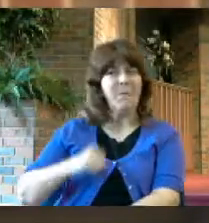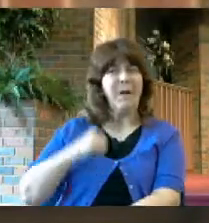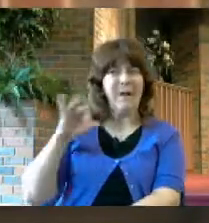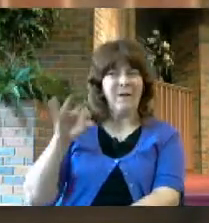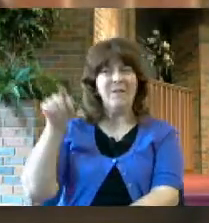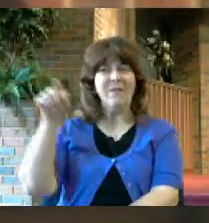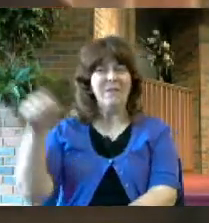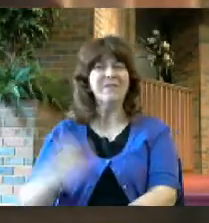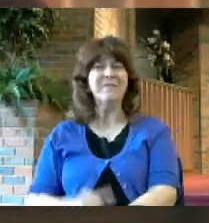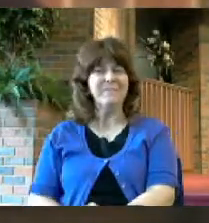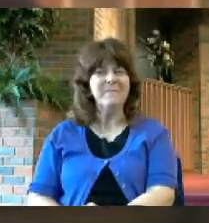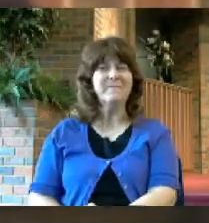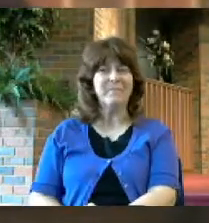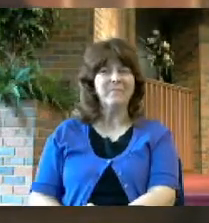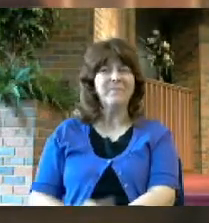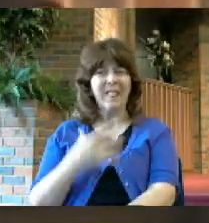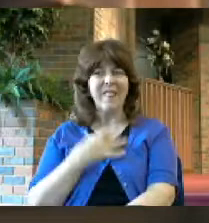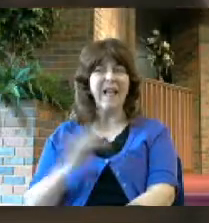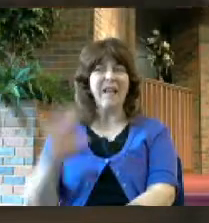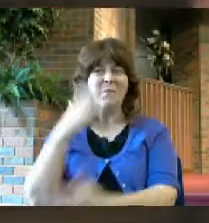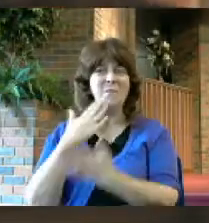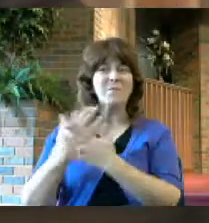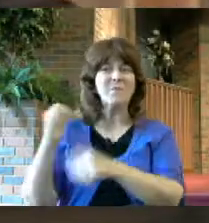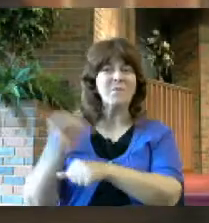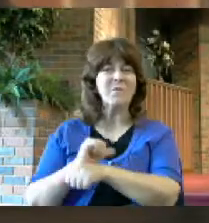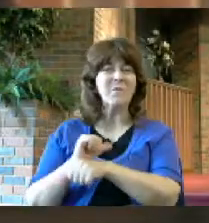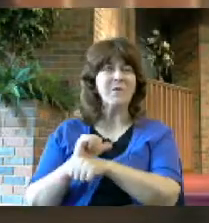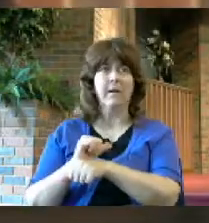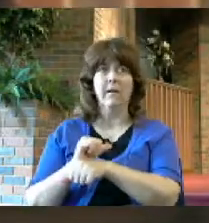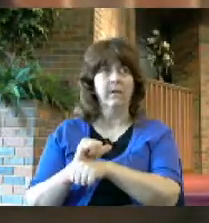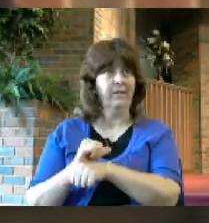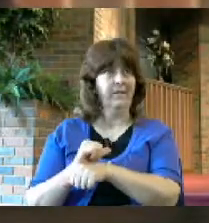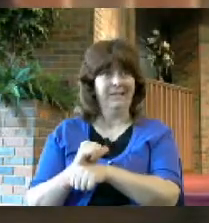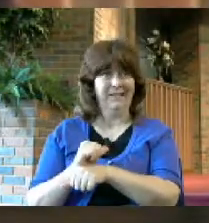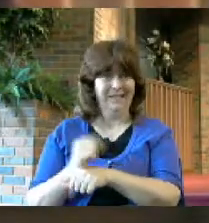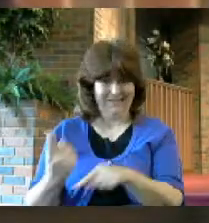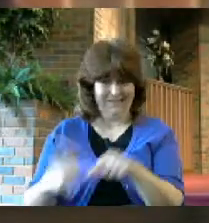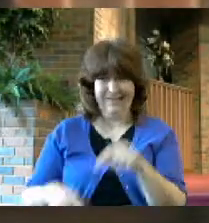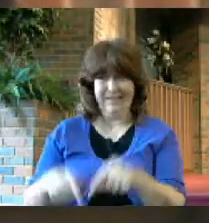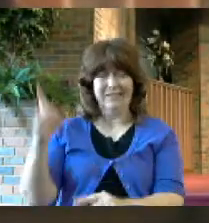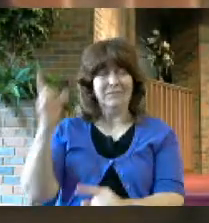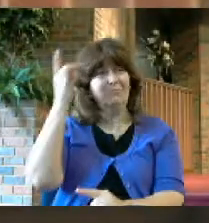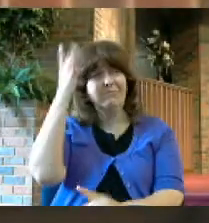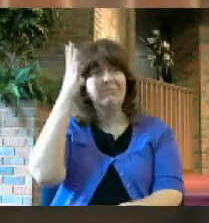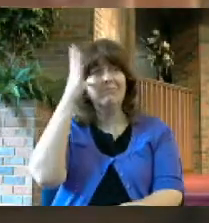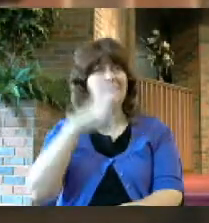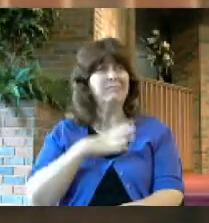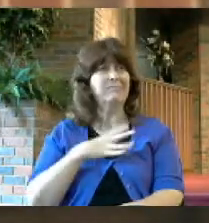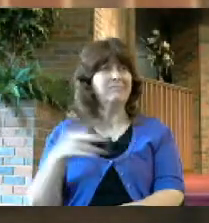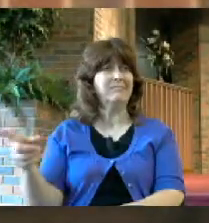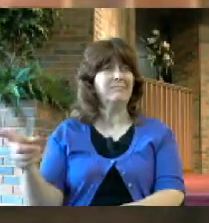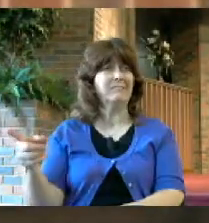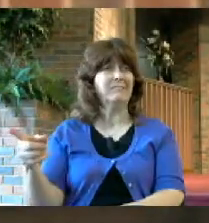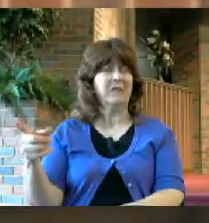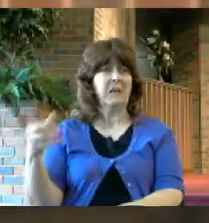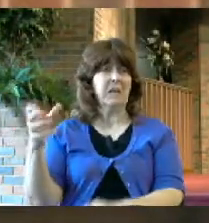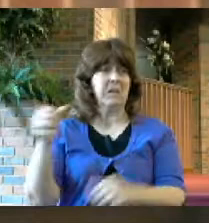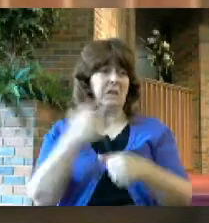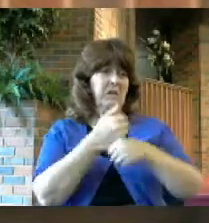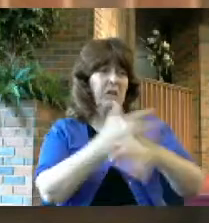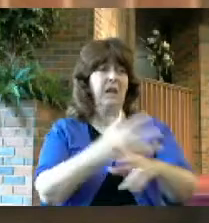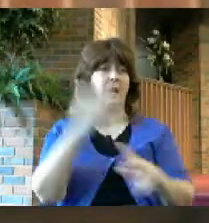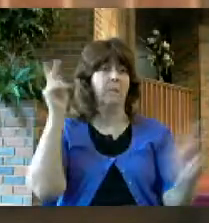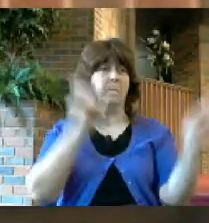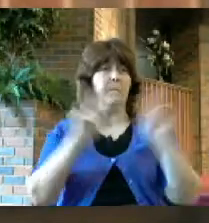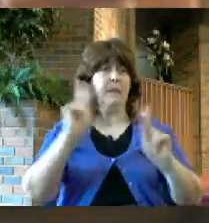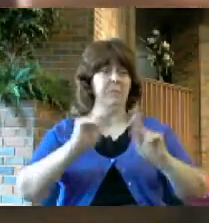doing. How could you say any of those things to an evil man of this sort, who had turned away the people from worshiping after God, who